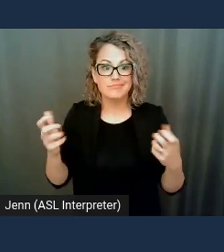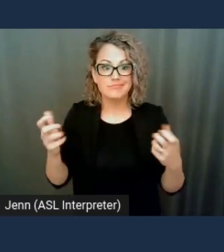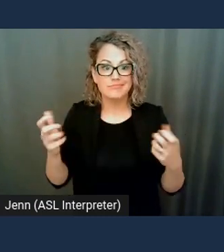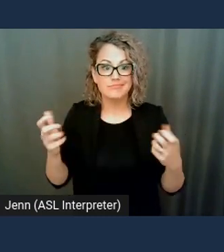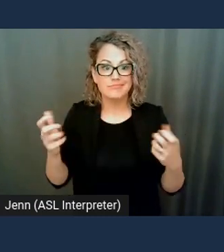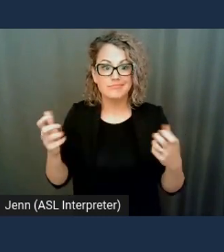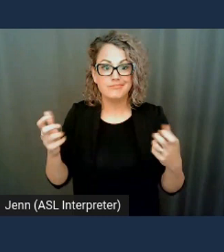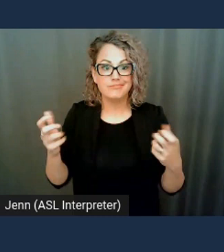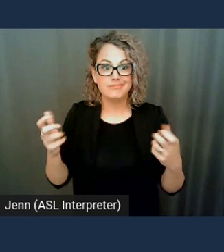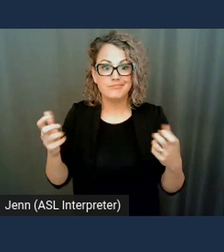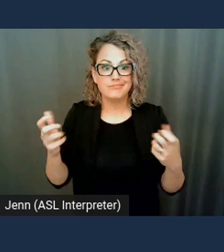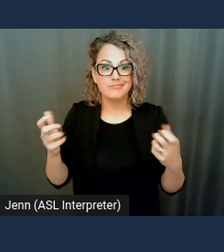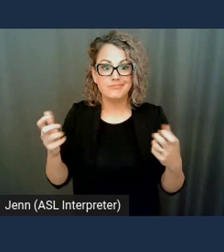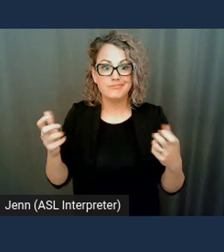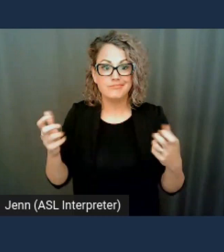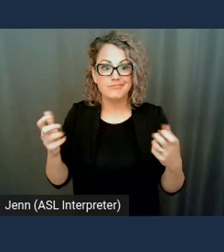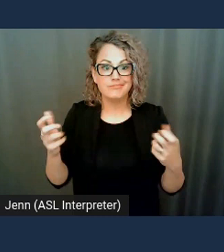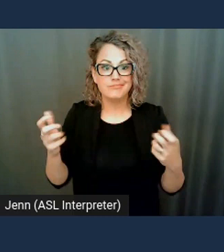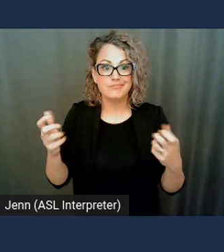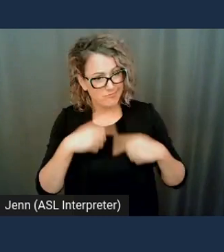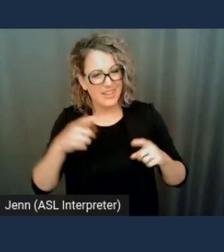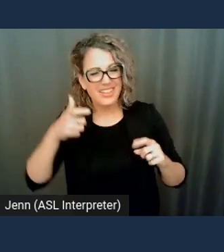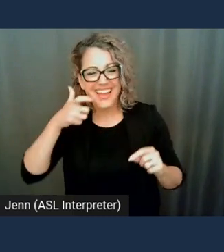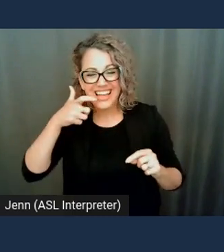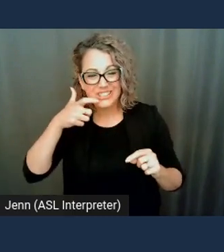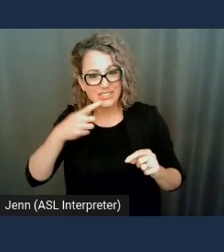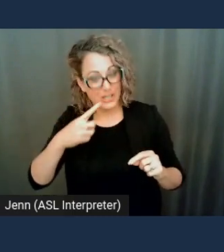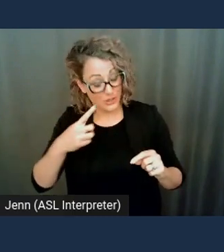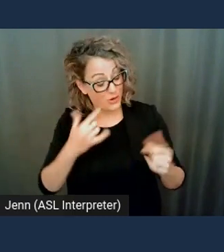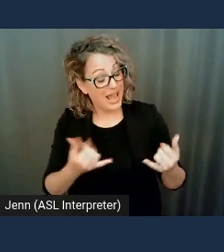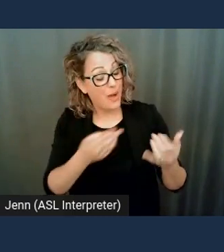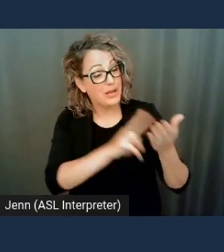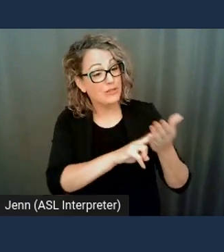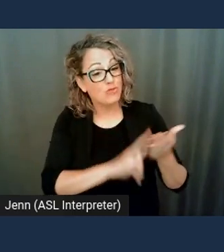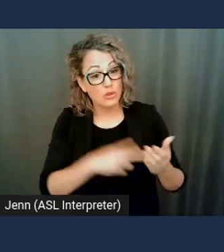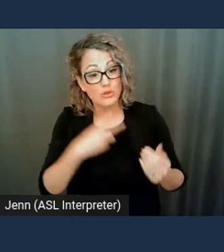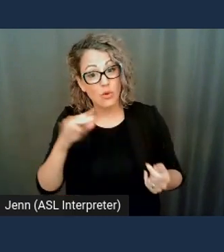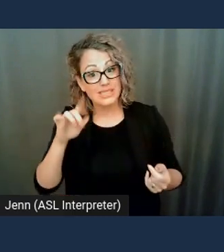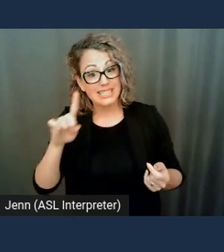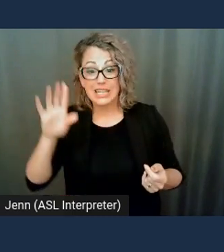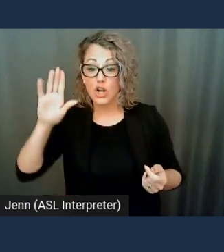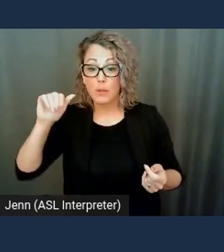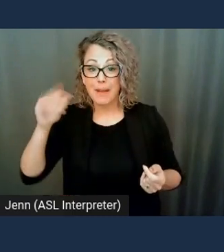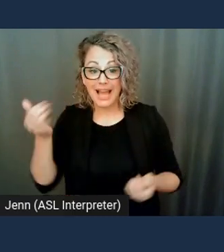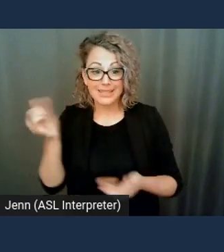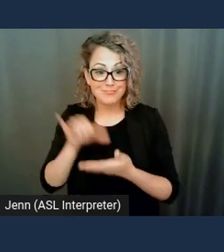Thank you. You're now enrolled into Voice ID system. Goodbye.